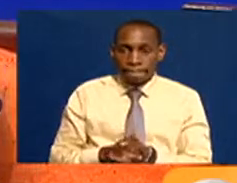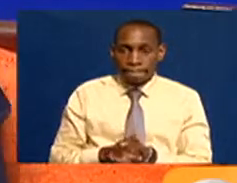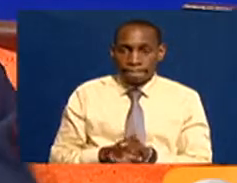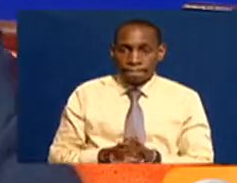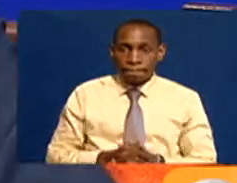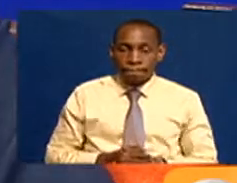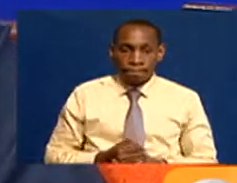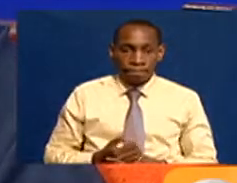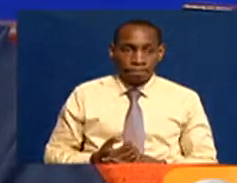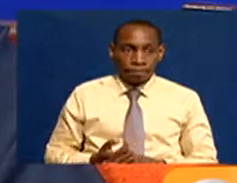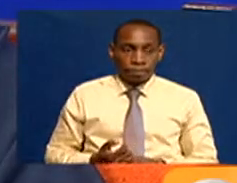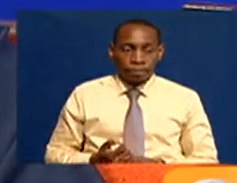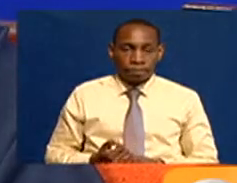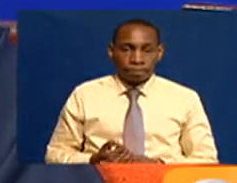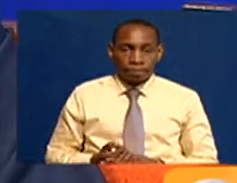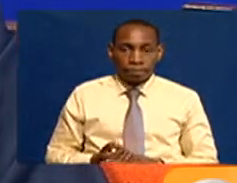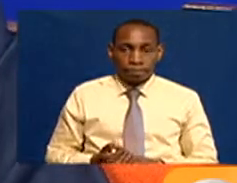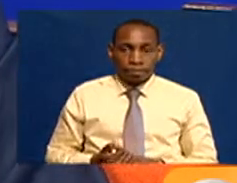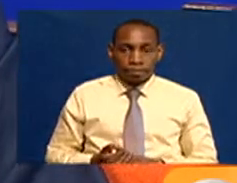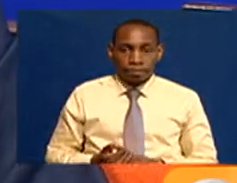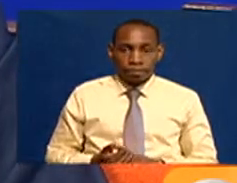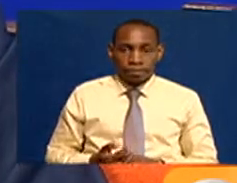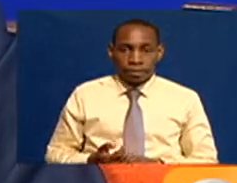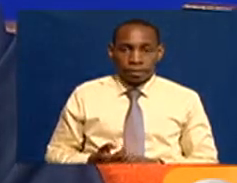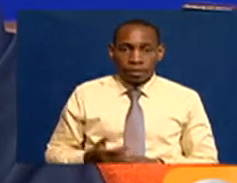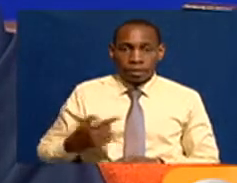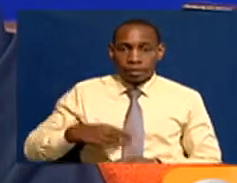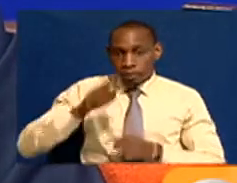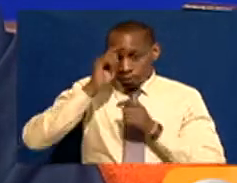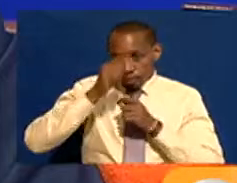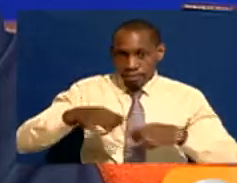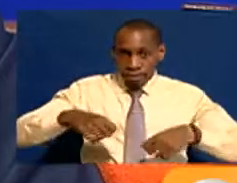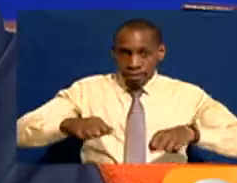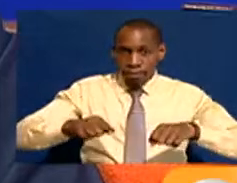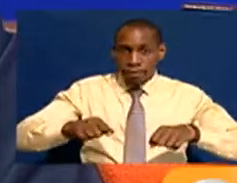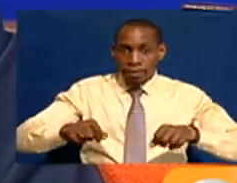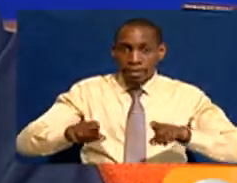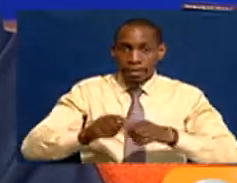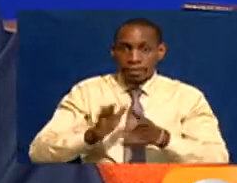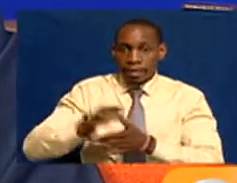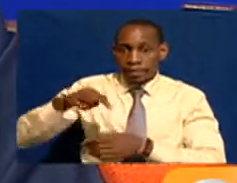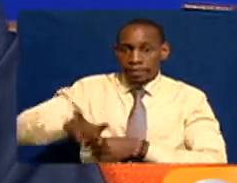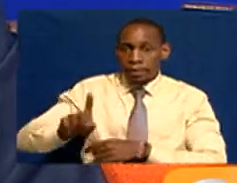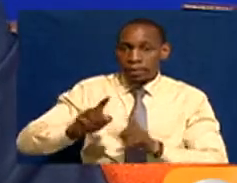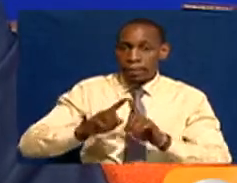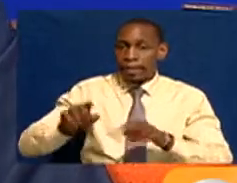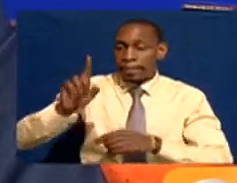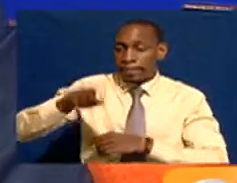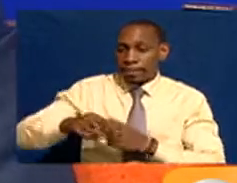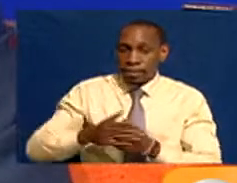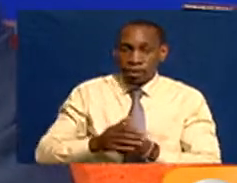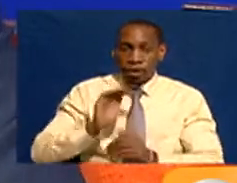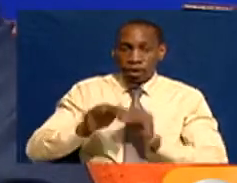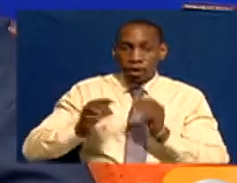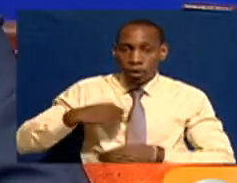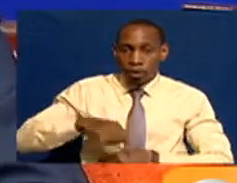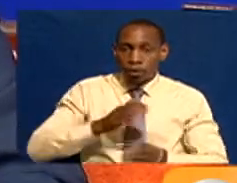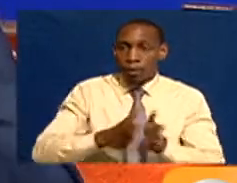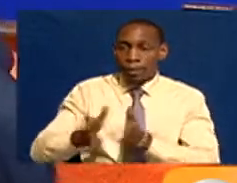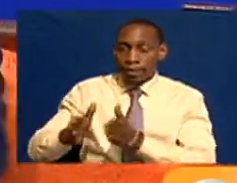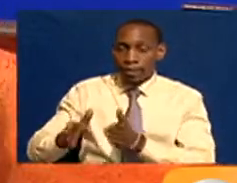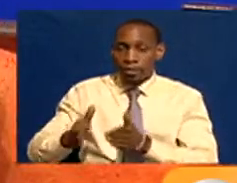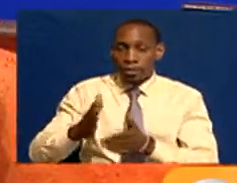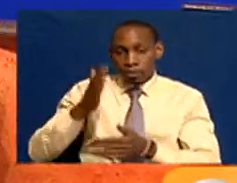able to take that in border. So we will respect our borders, because they are bottom up. But we must get all of us organized to know